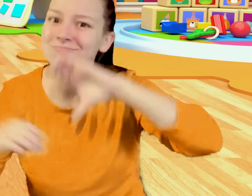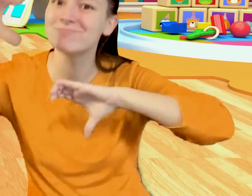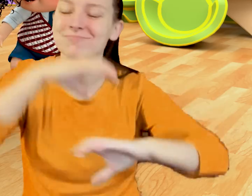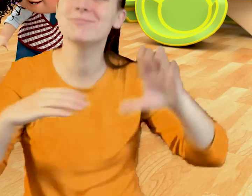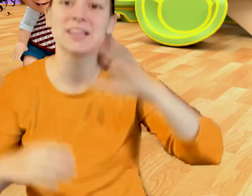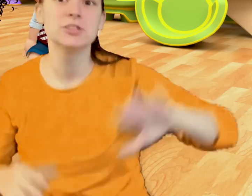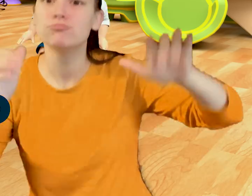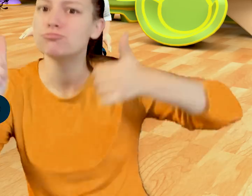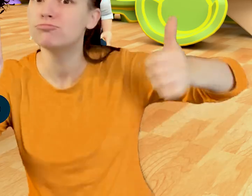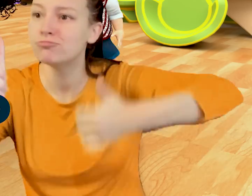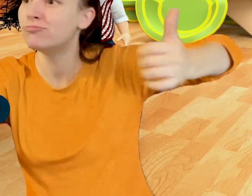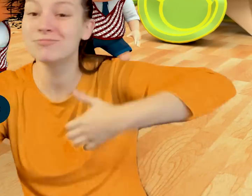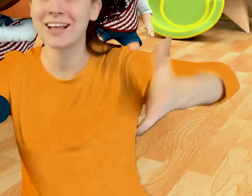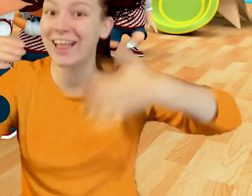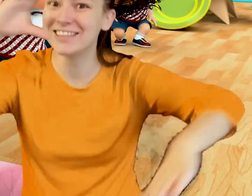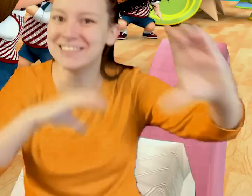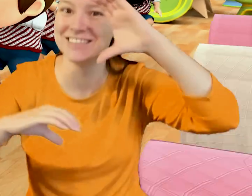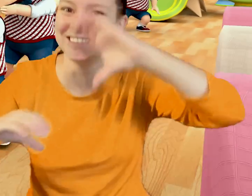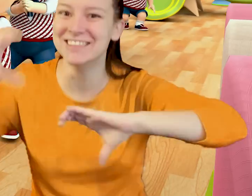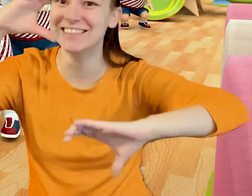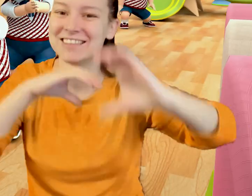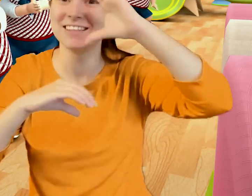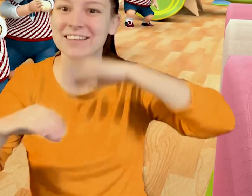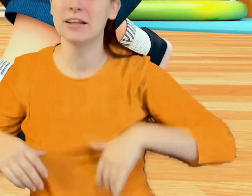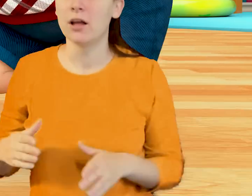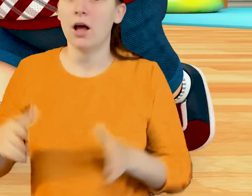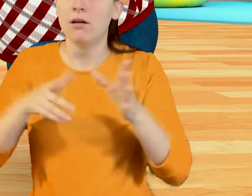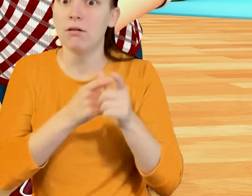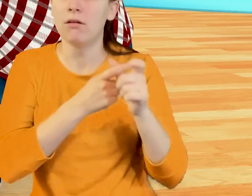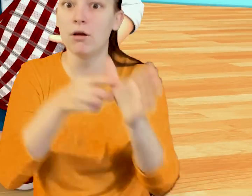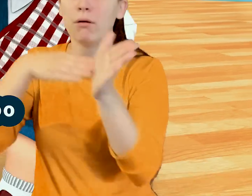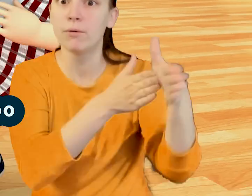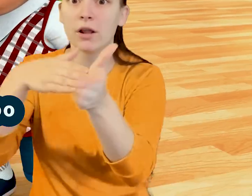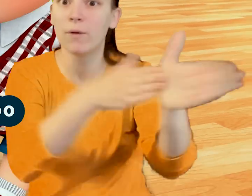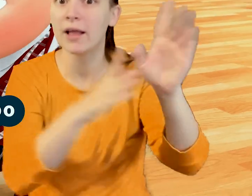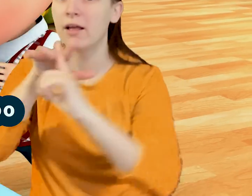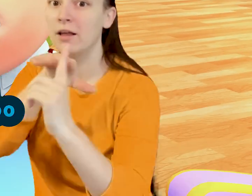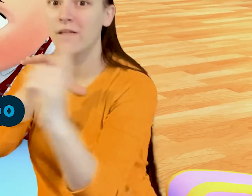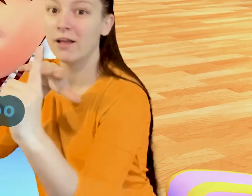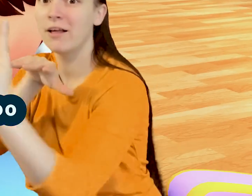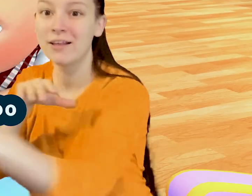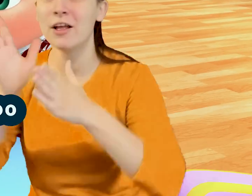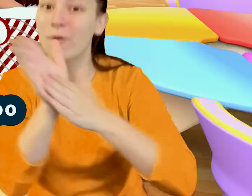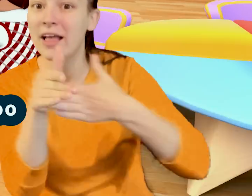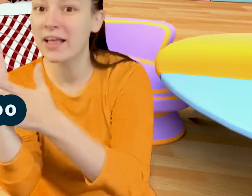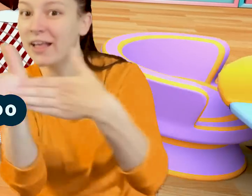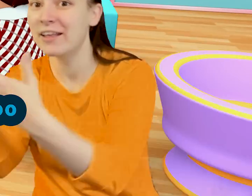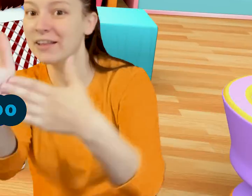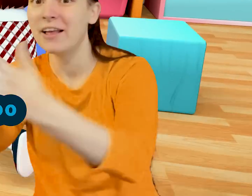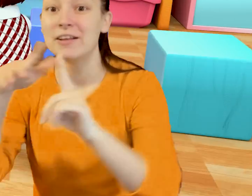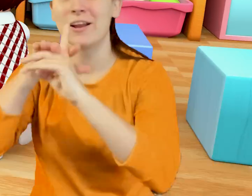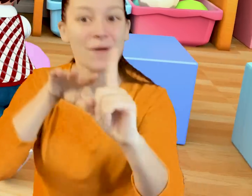Let's Go Hunt Let's Go Hunt Let's Go Hunt run away run away do run